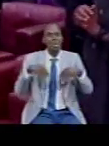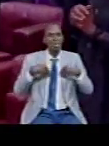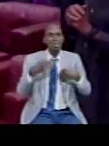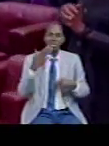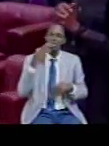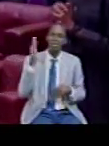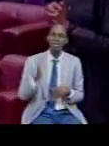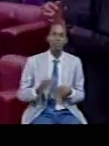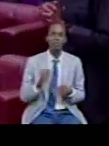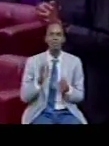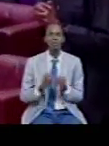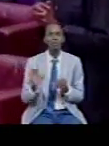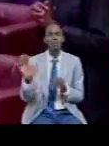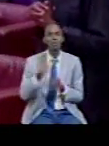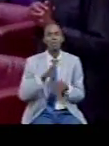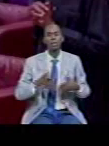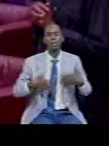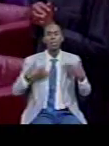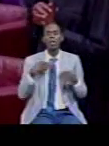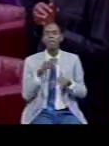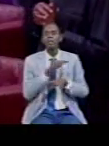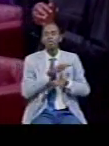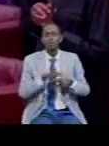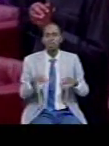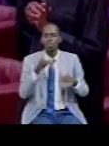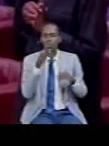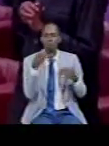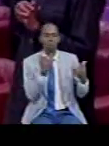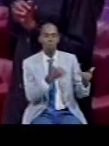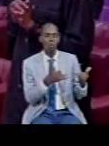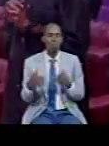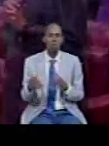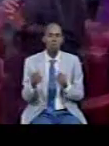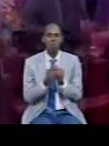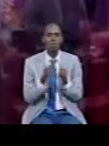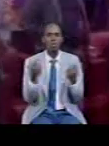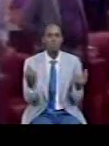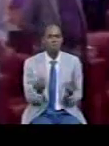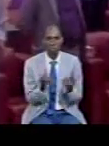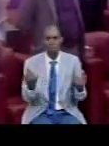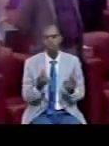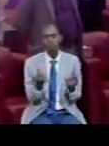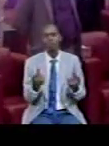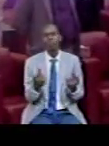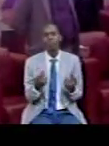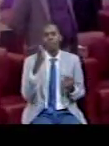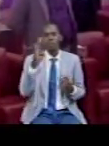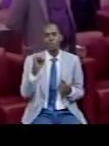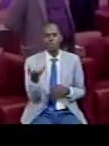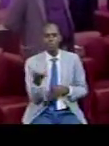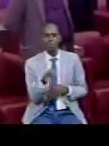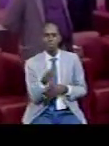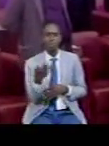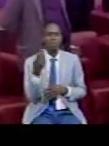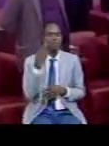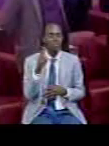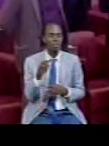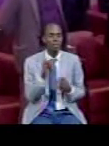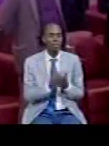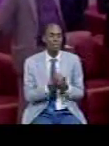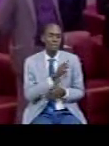life. And don't gamble by compromise. Nebuchadnezzar wanted them to gamble their life, but they said,